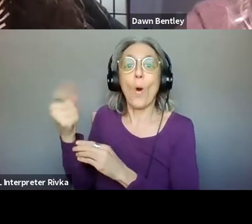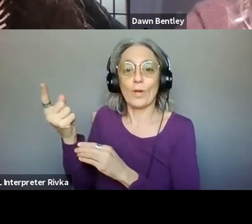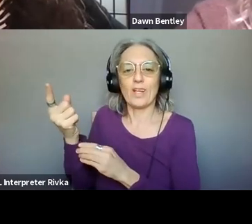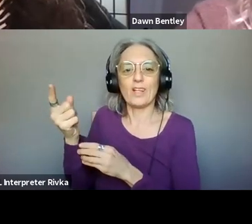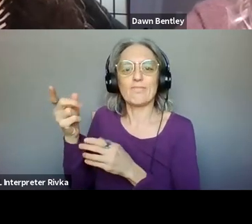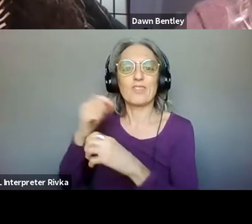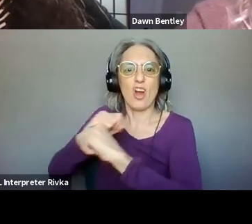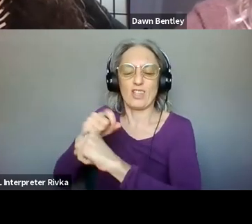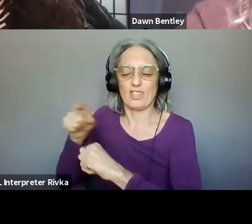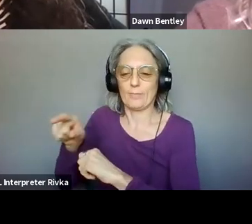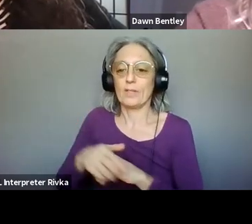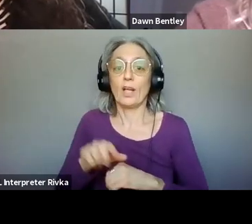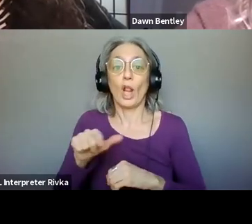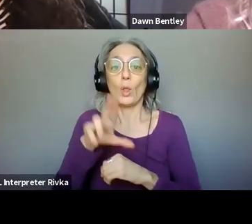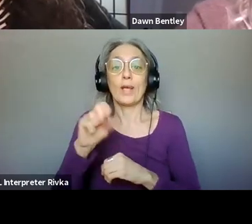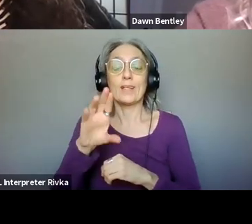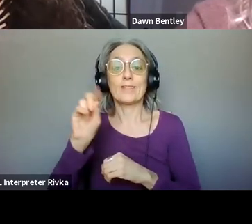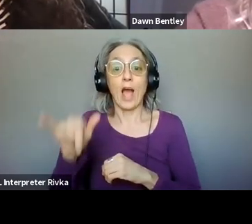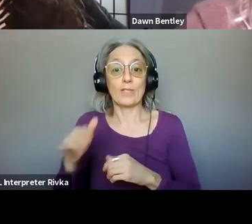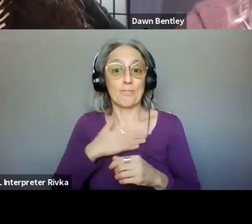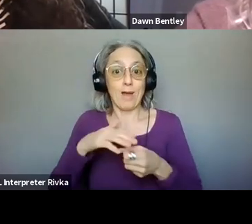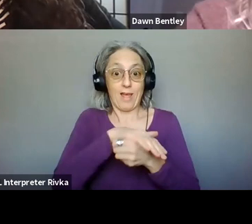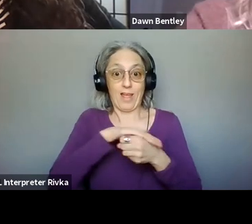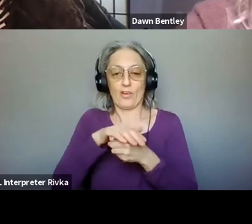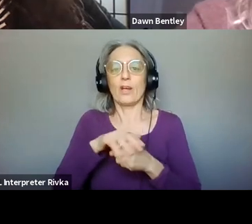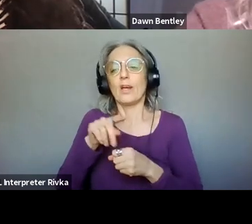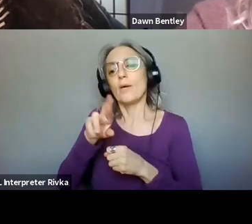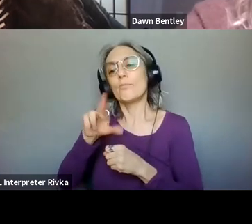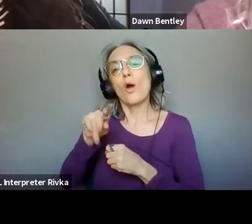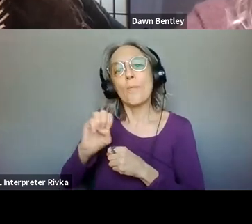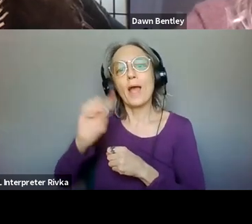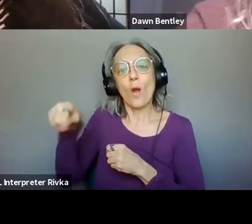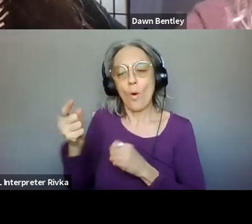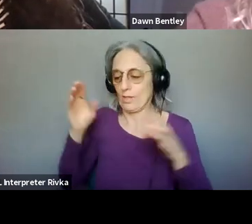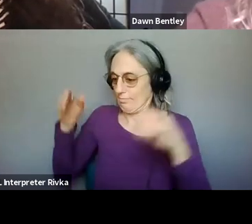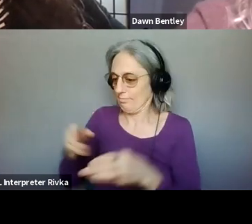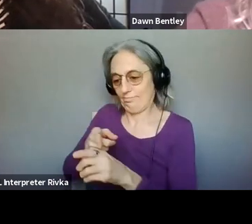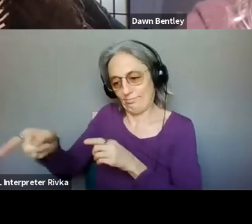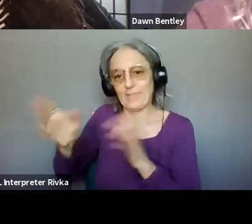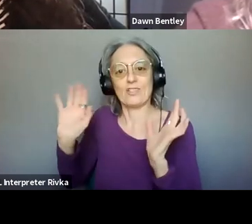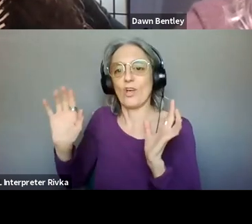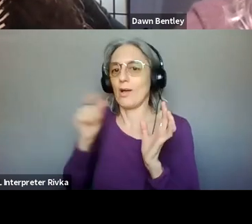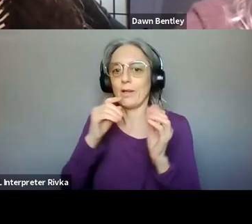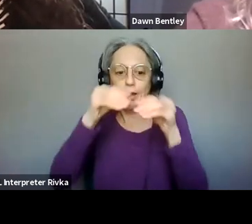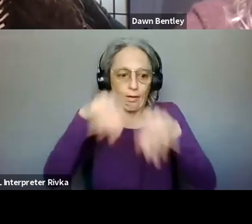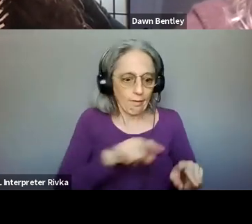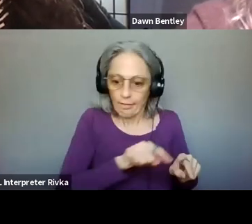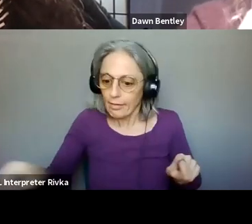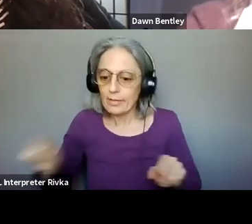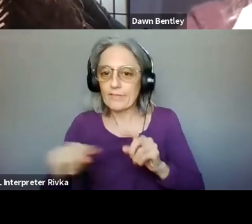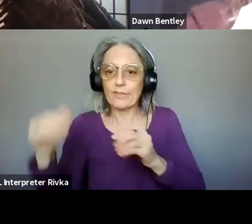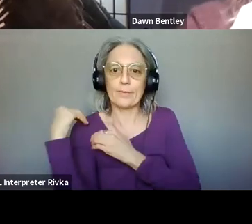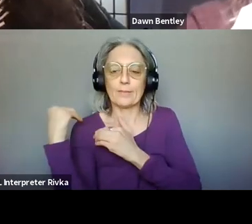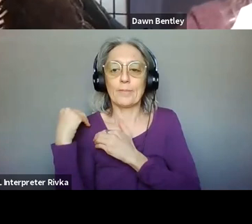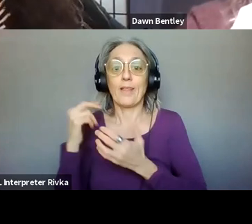County, we only do probate. We focus specifically on that. So our process is much